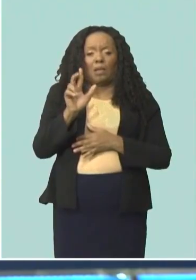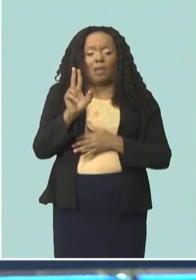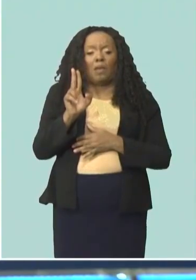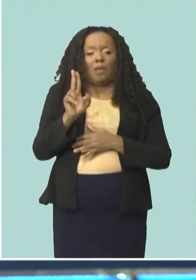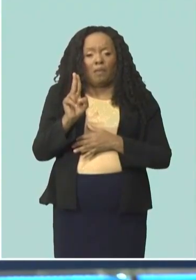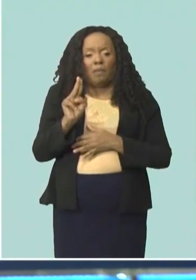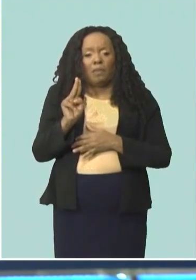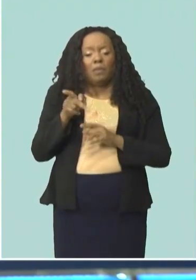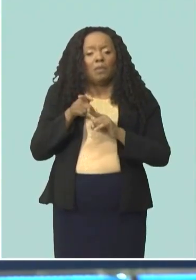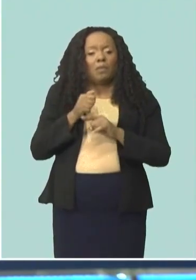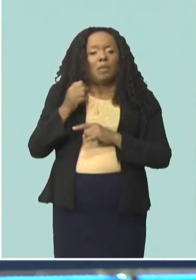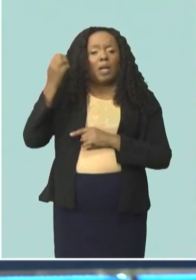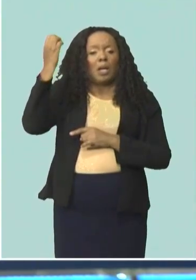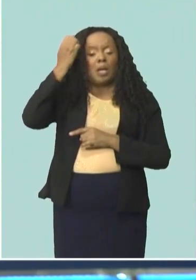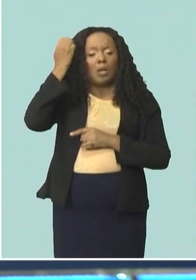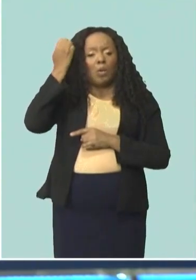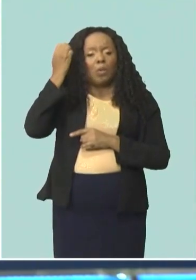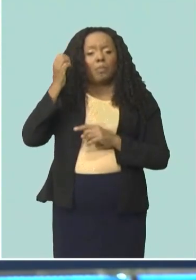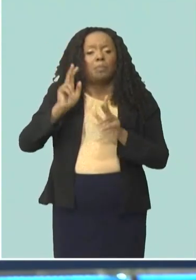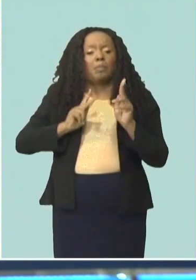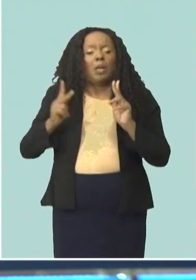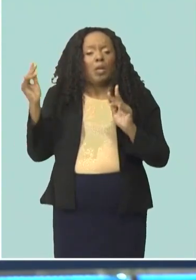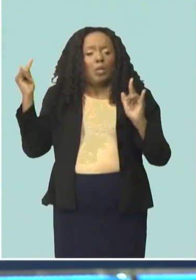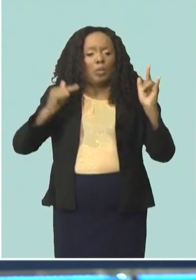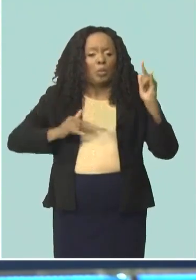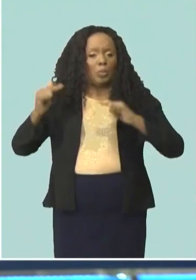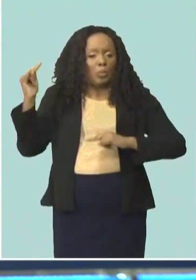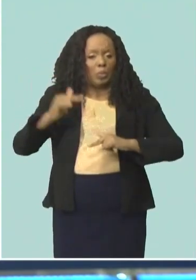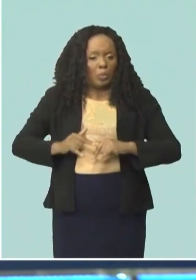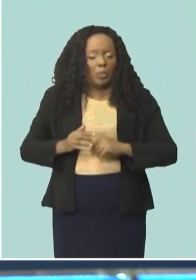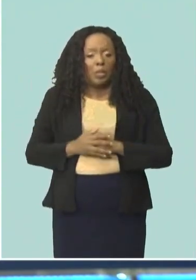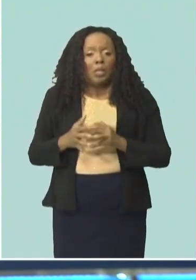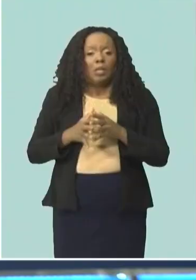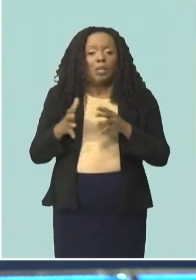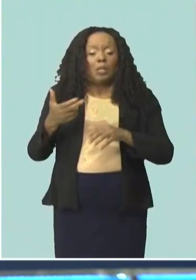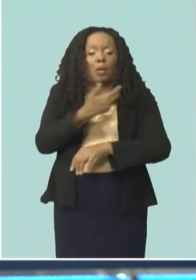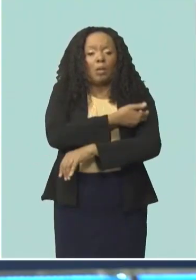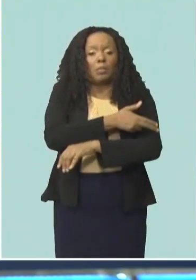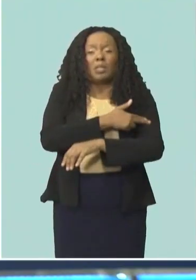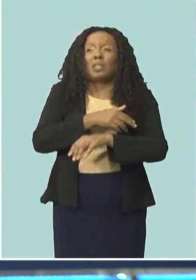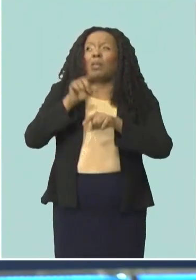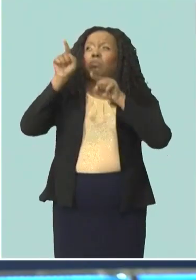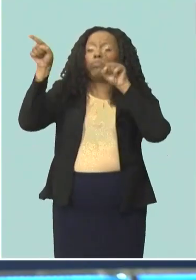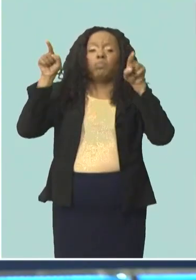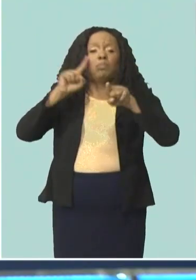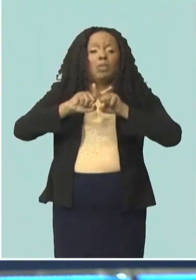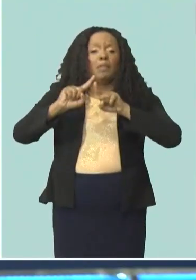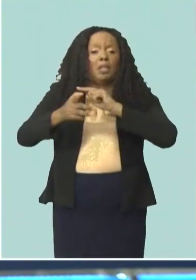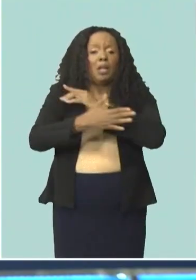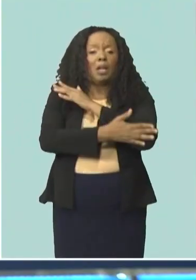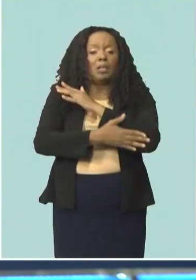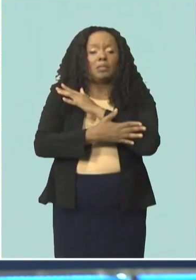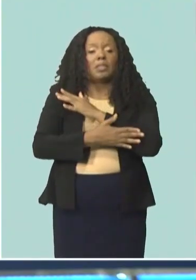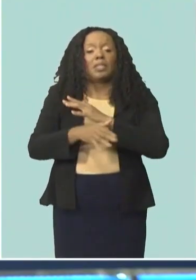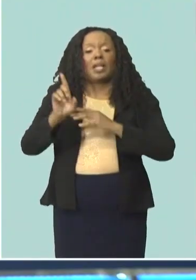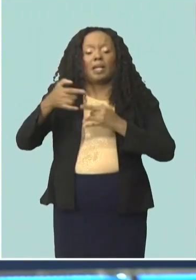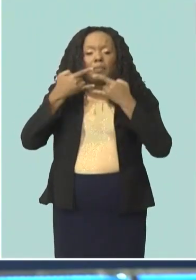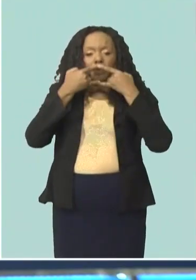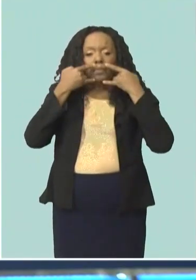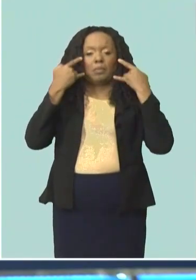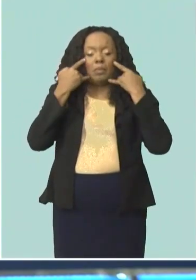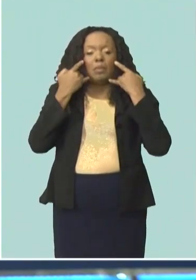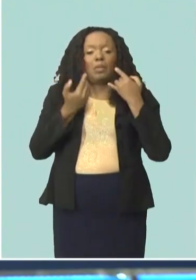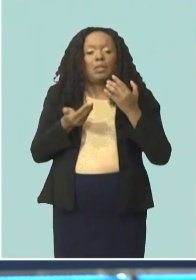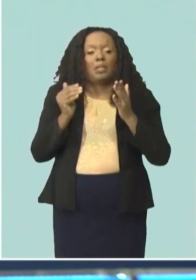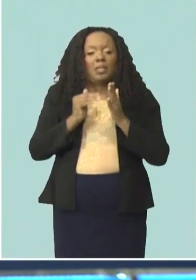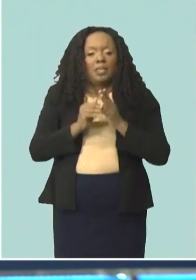in major tourist-sourced markets like the United Kingdom. Some hospitals overseas are so overwhelmed they've reinstated face